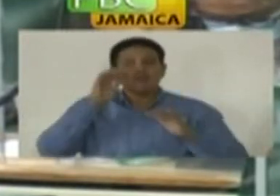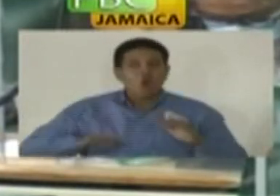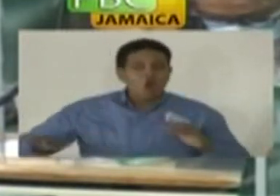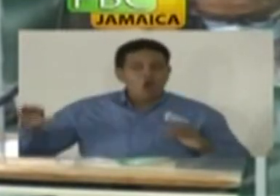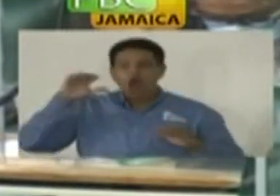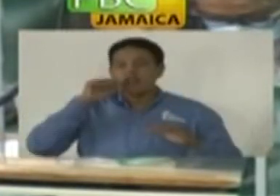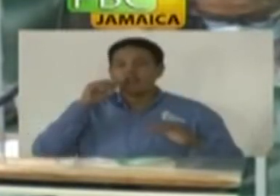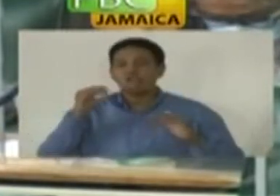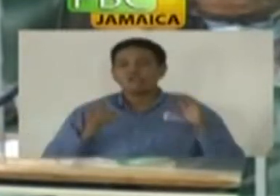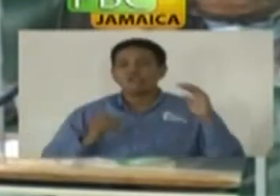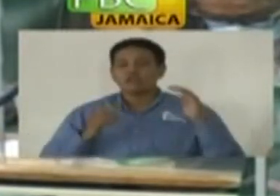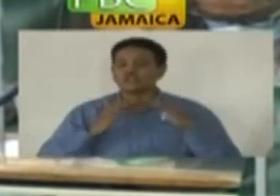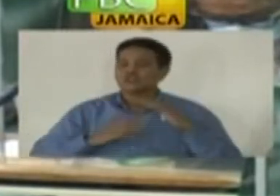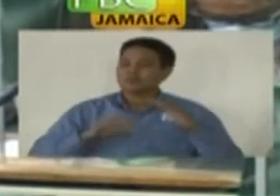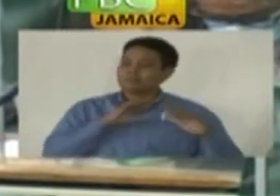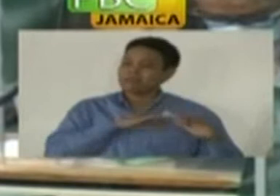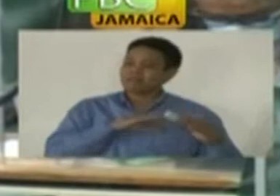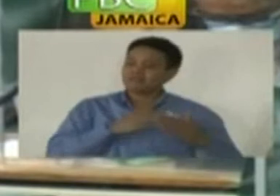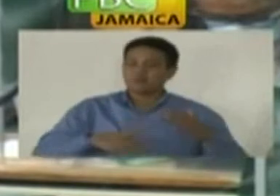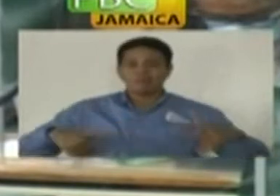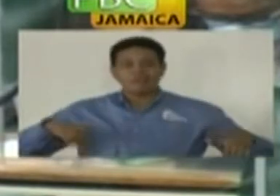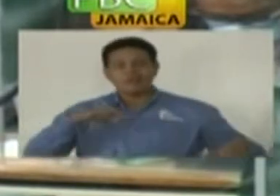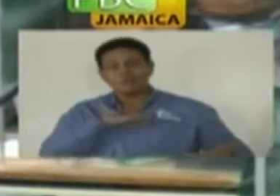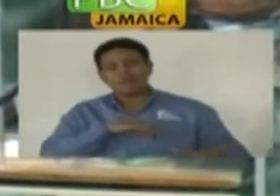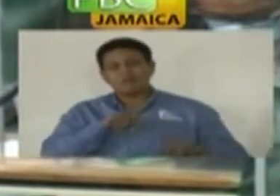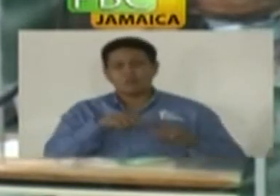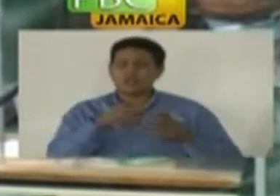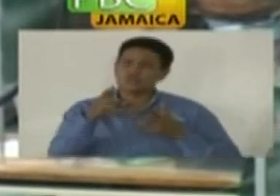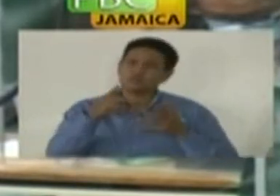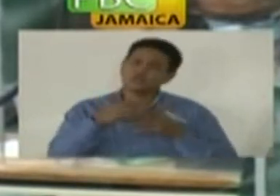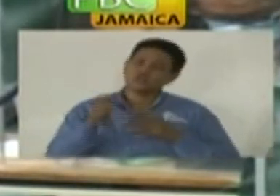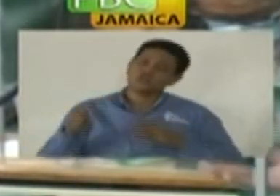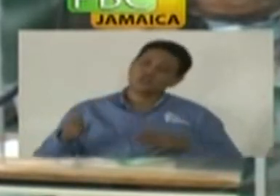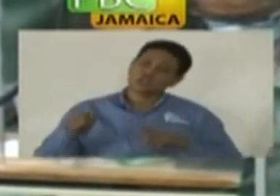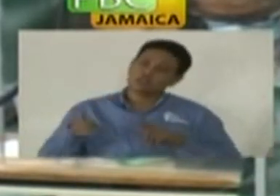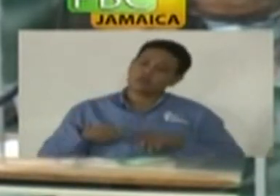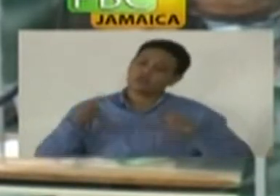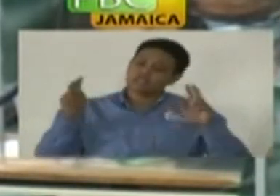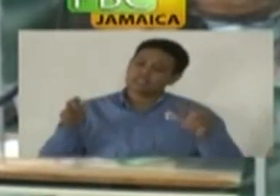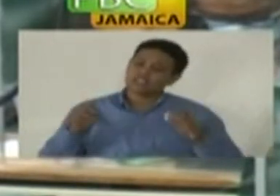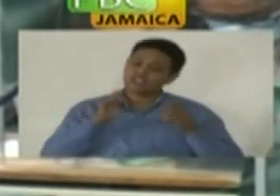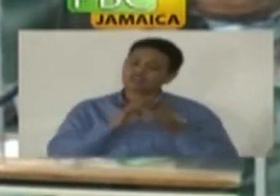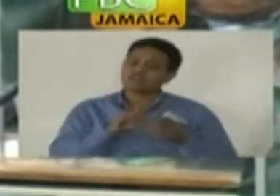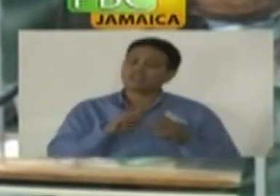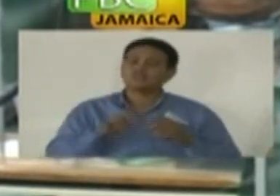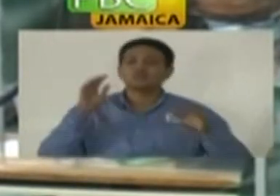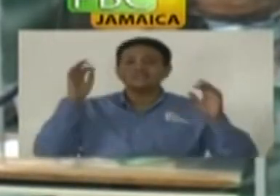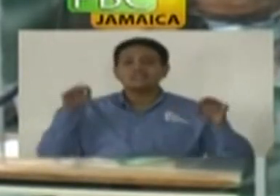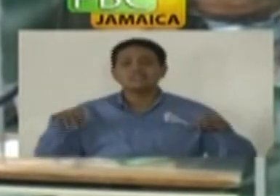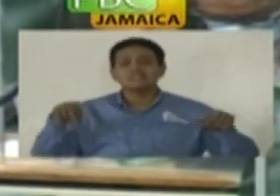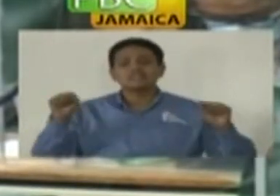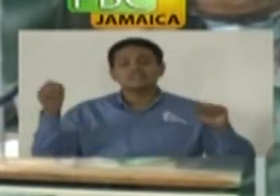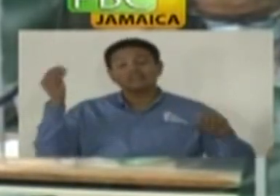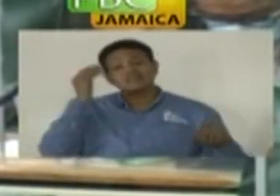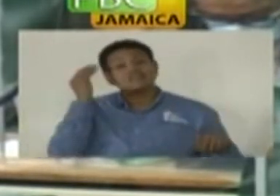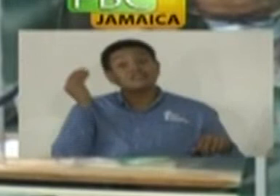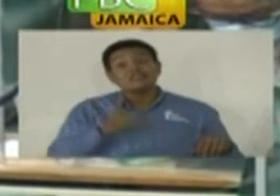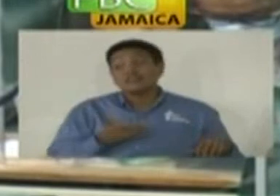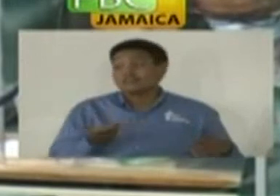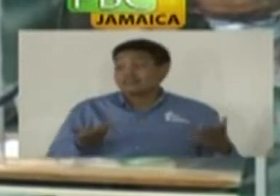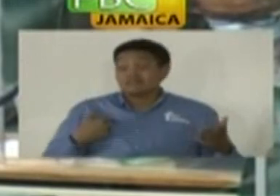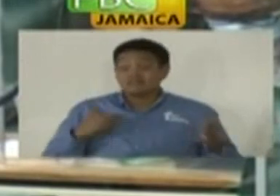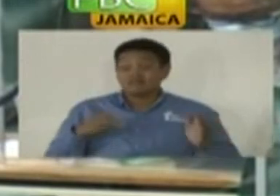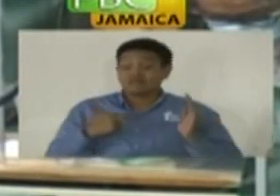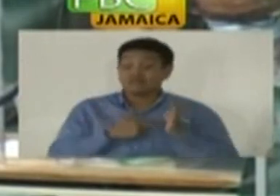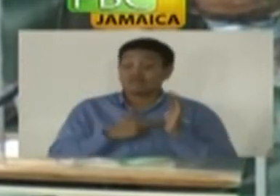And furthermore, the very same judges, when you speak to them about issues that may exist in respect of judgments, etc., say that their role